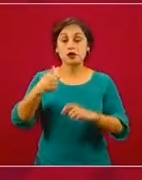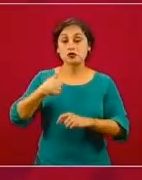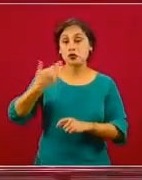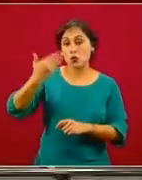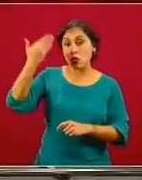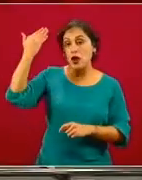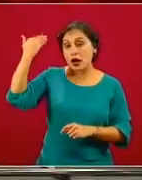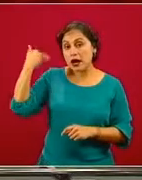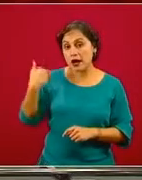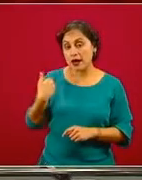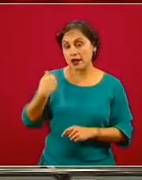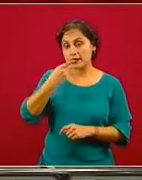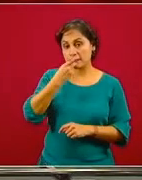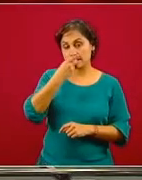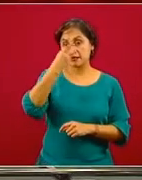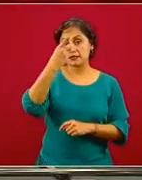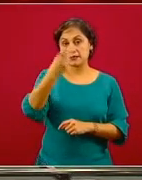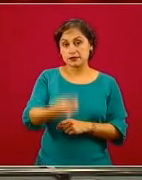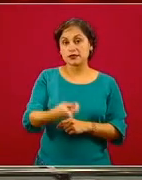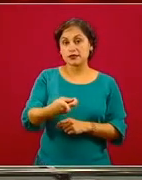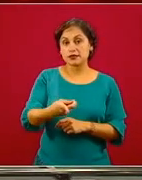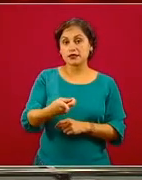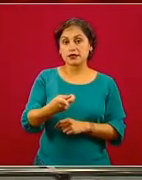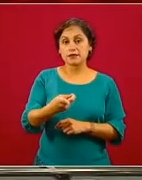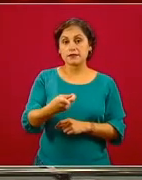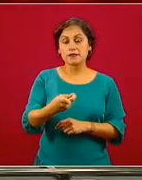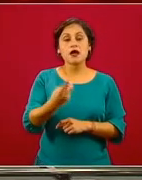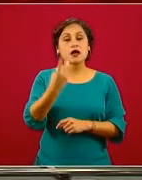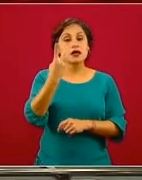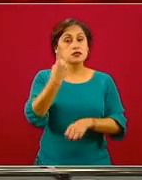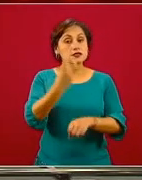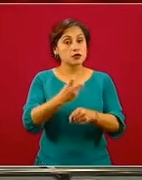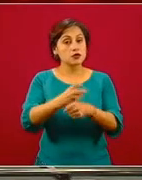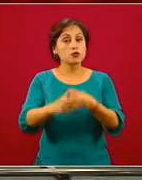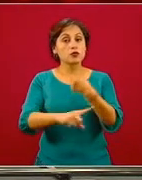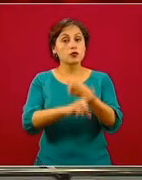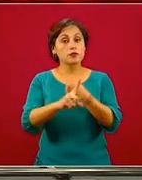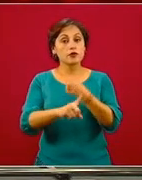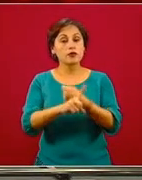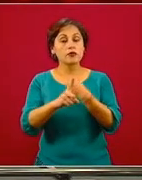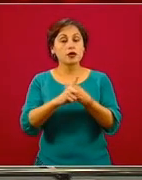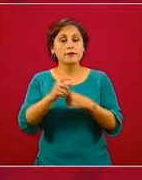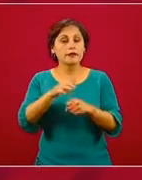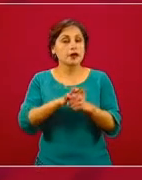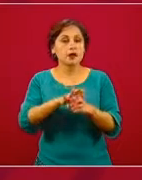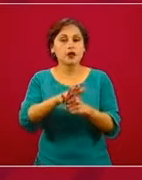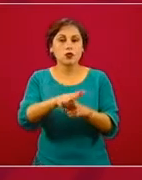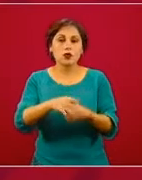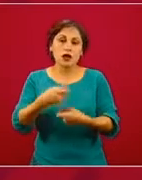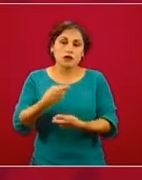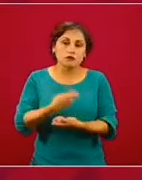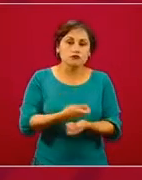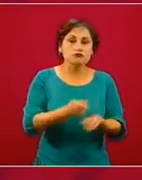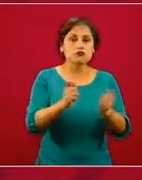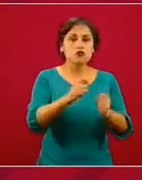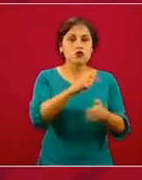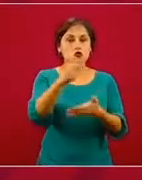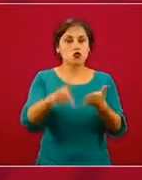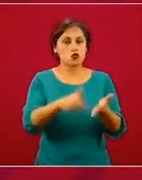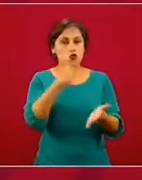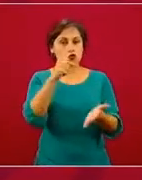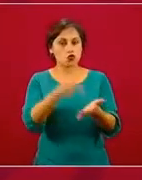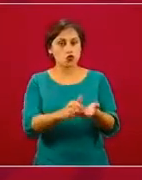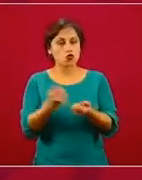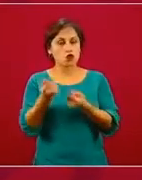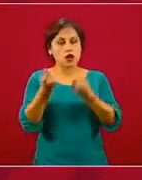continuous supply of equipment. I later talked about a second phenomenon that